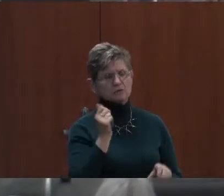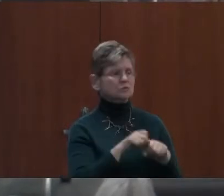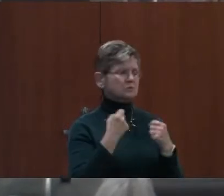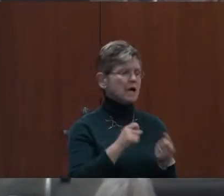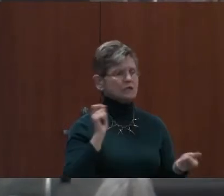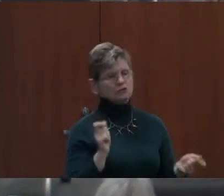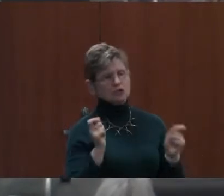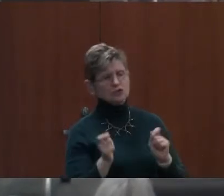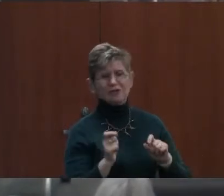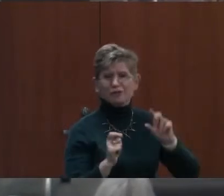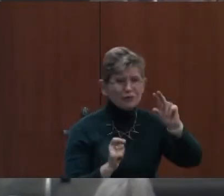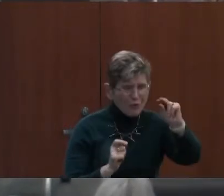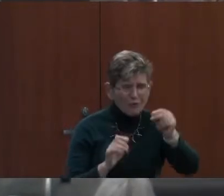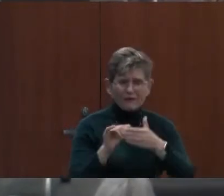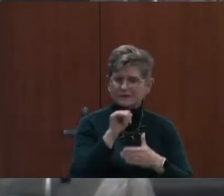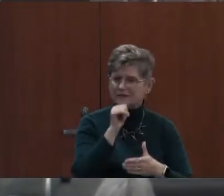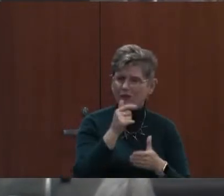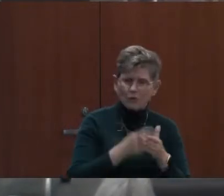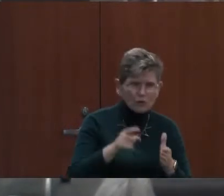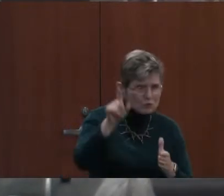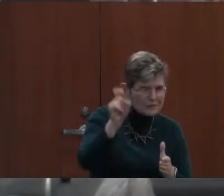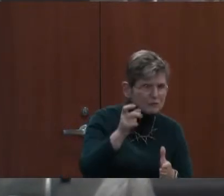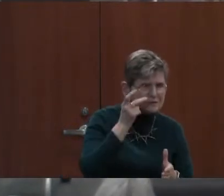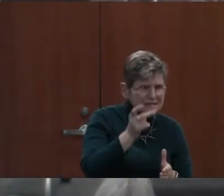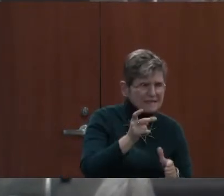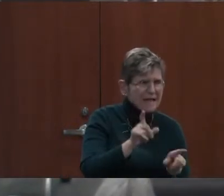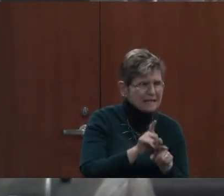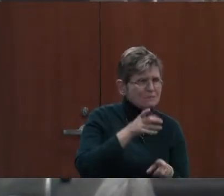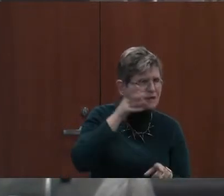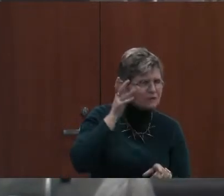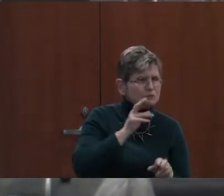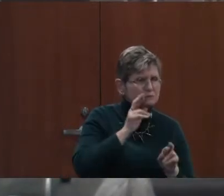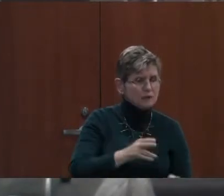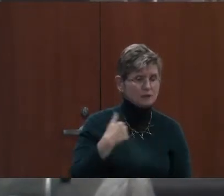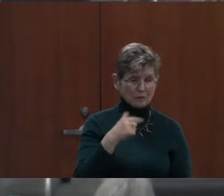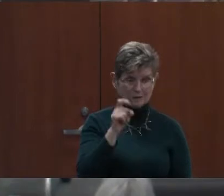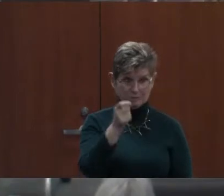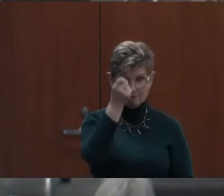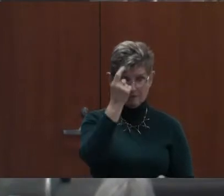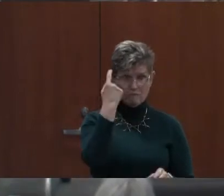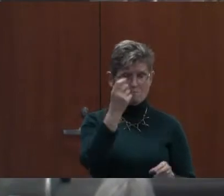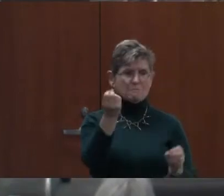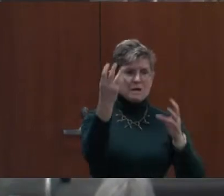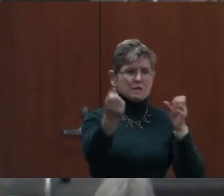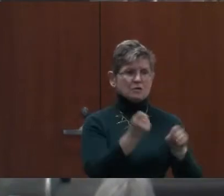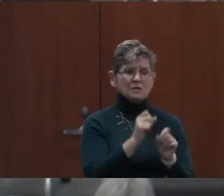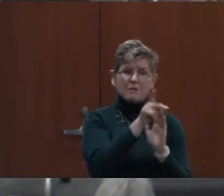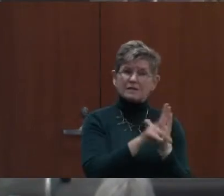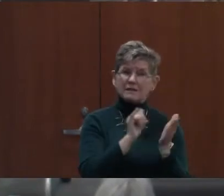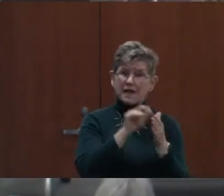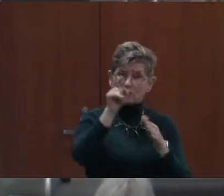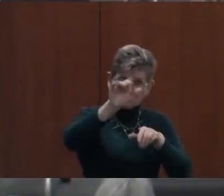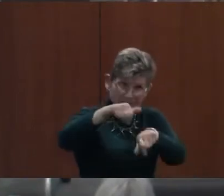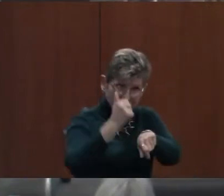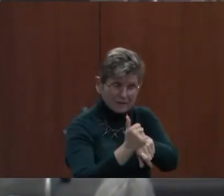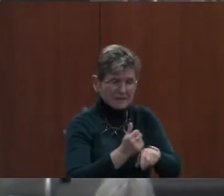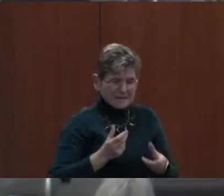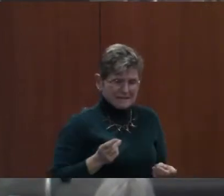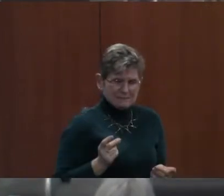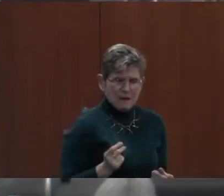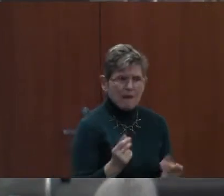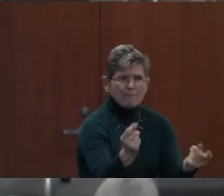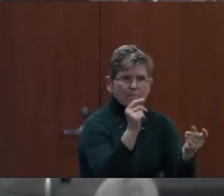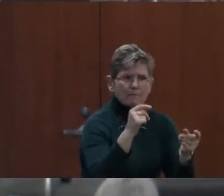changing. But no, that is not what you need to see as the parents' response. We need you to understand that for years, the policies that you have put in place have sped up the pace that